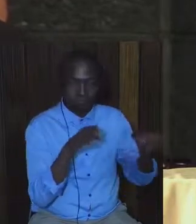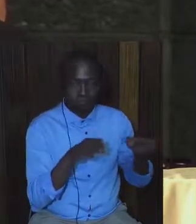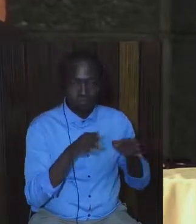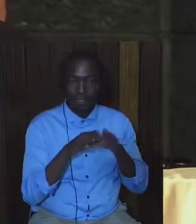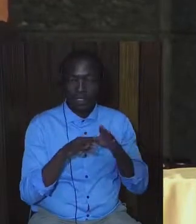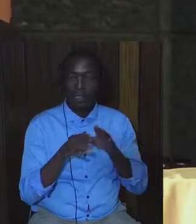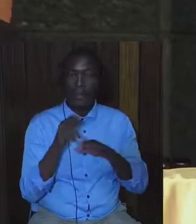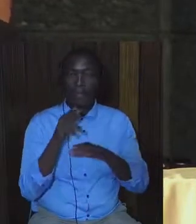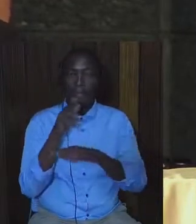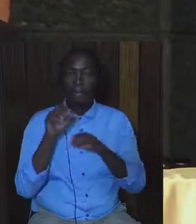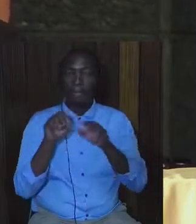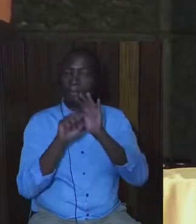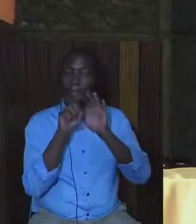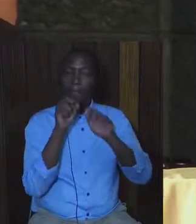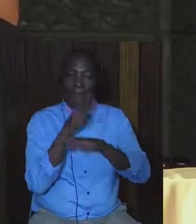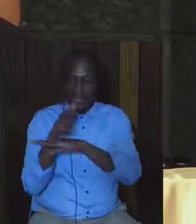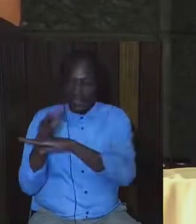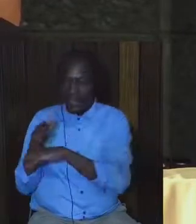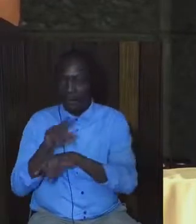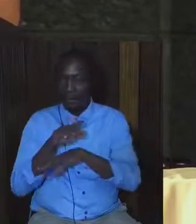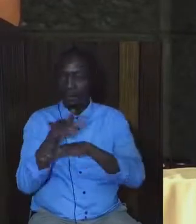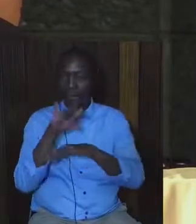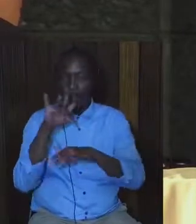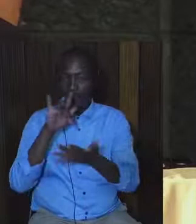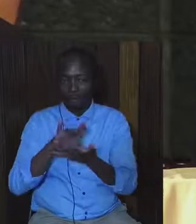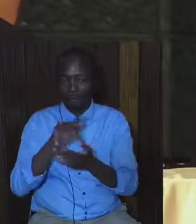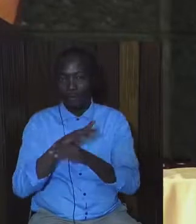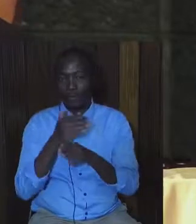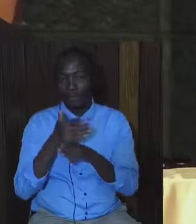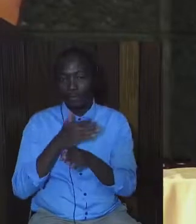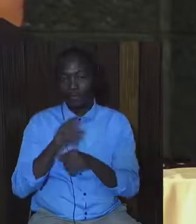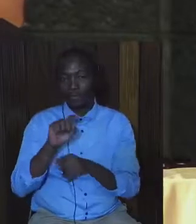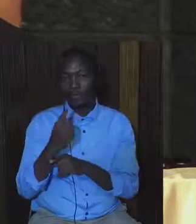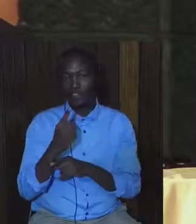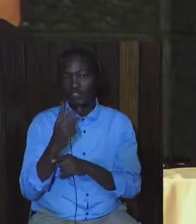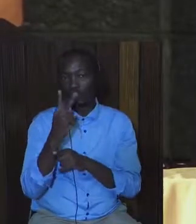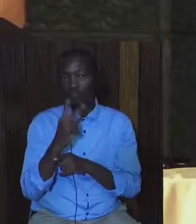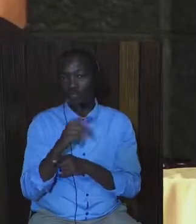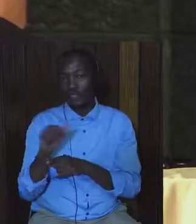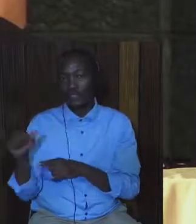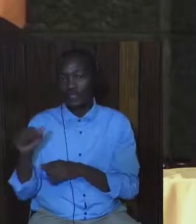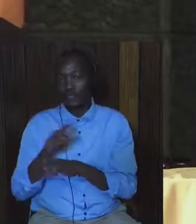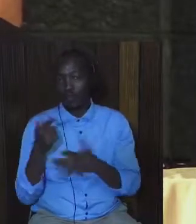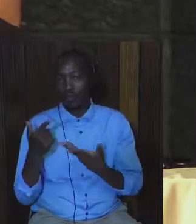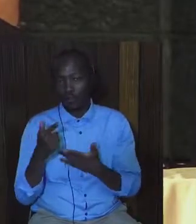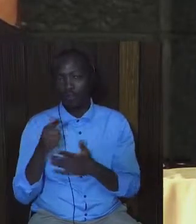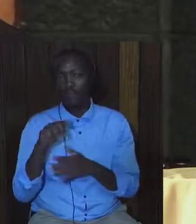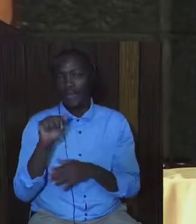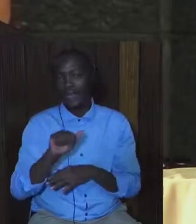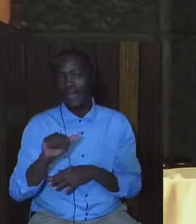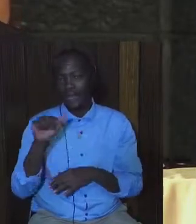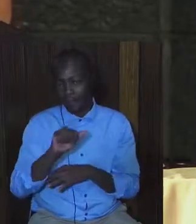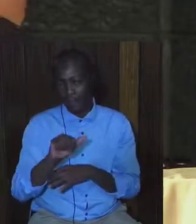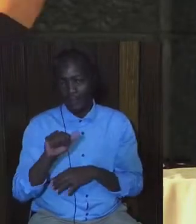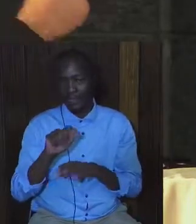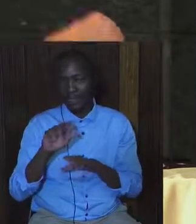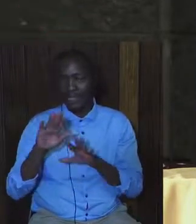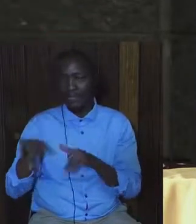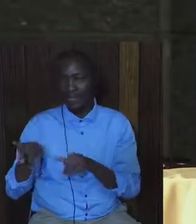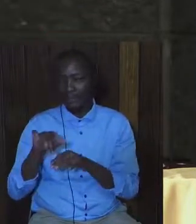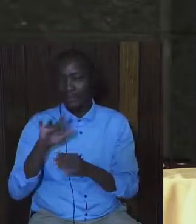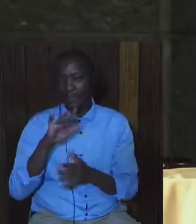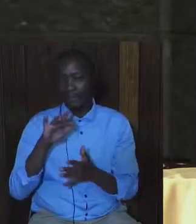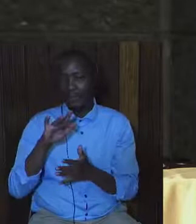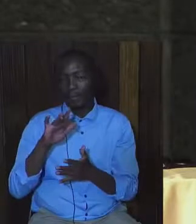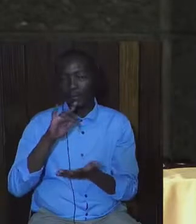platforms within the first 2 weeks of April. And the remaining posts, Chairperson and the